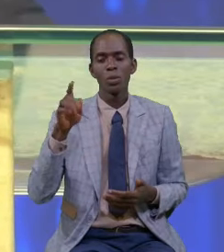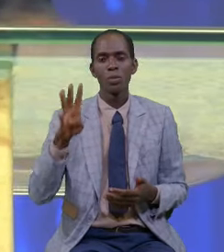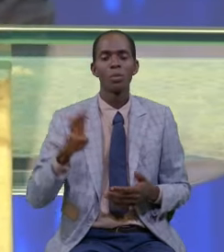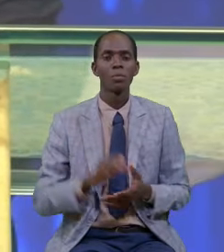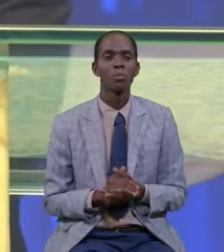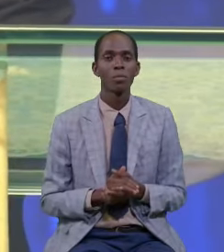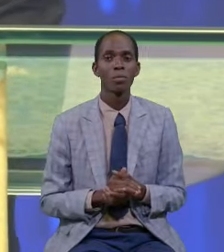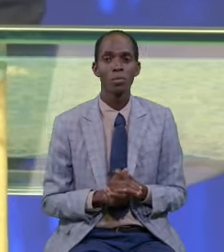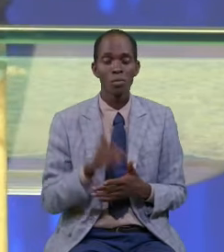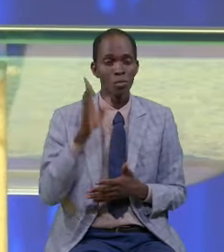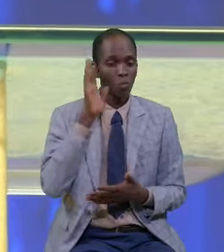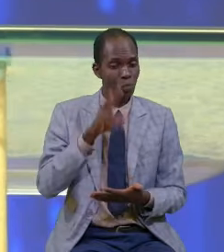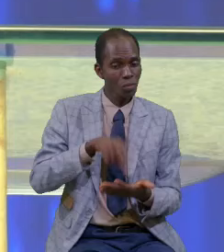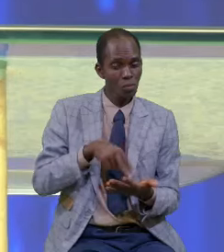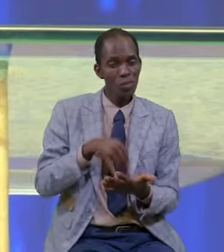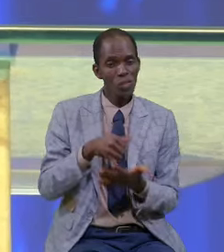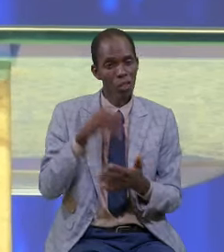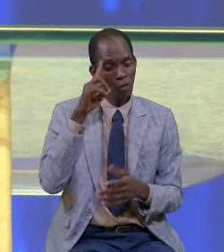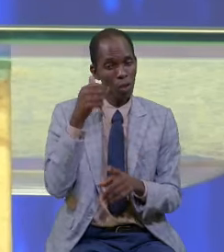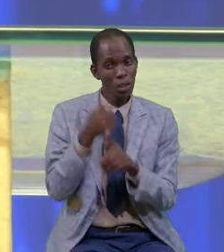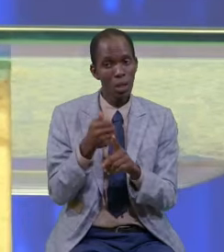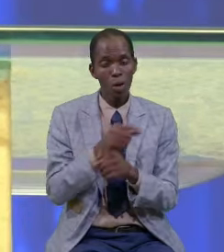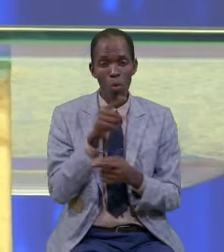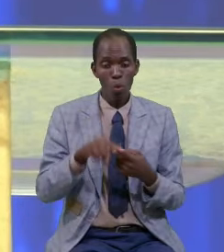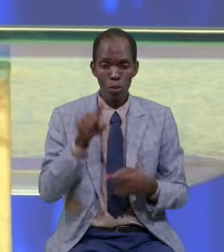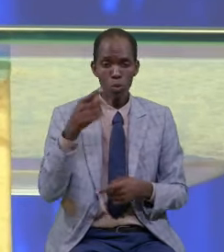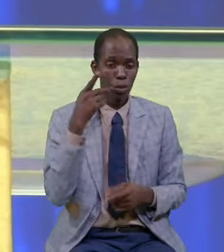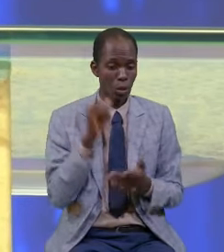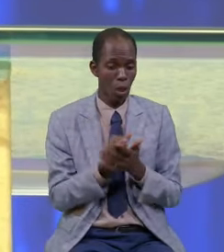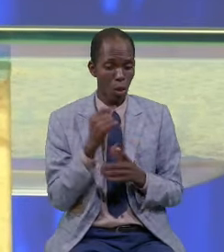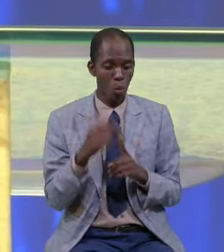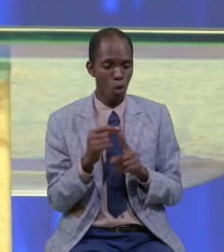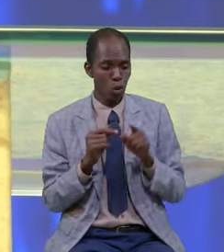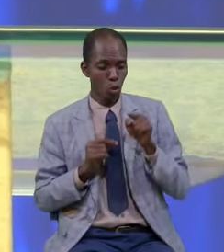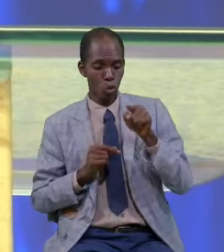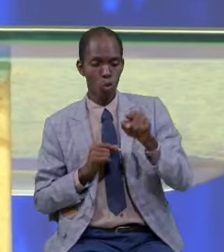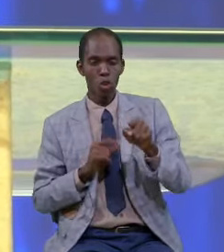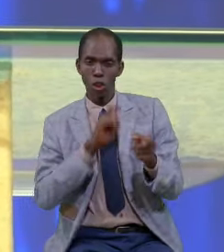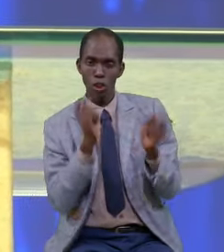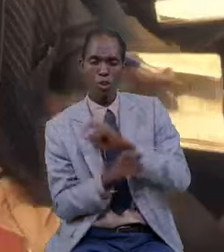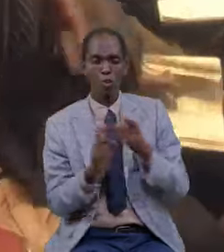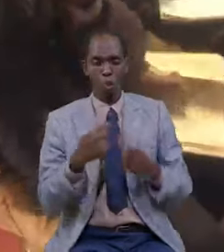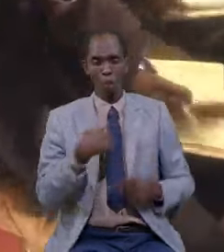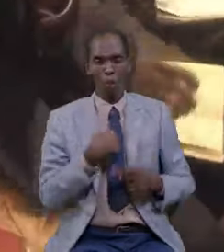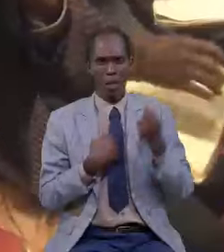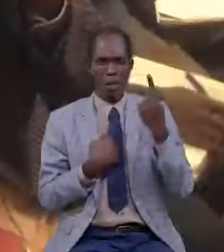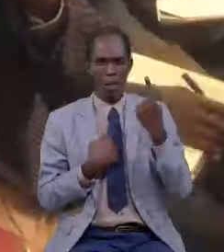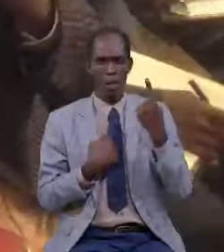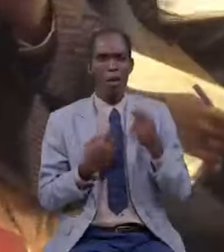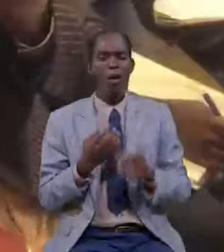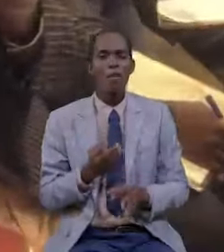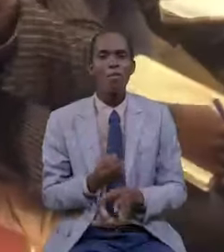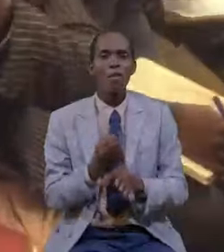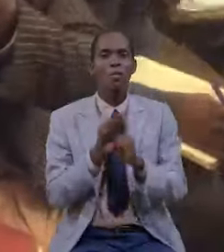are going to read this for yourself. And where you see you, you put me. 1, 2, 3, go.